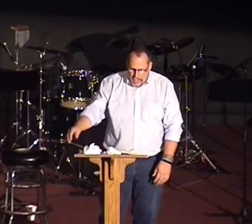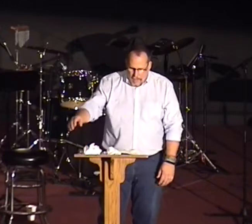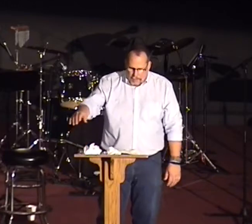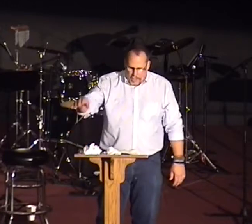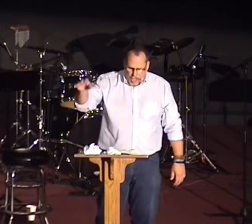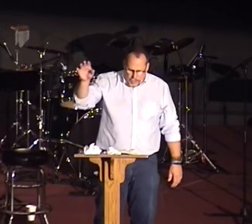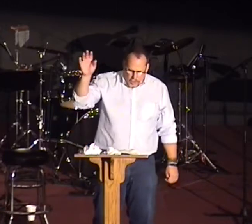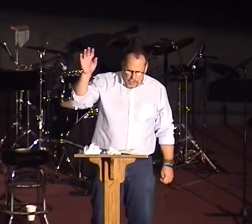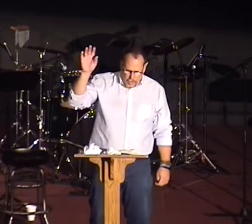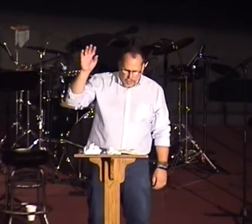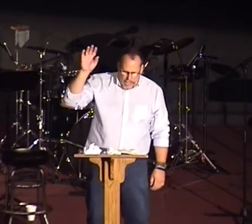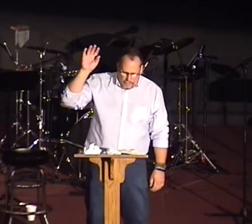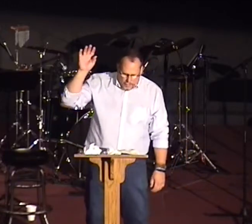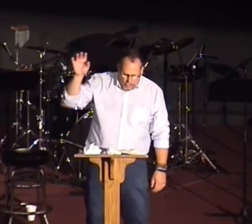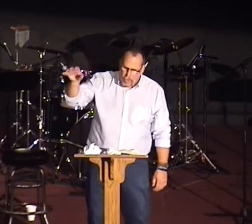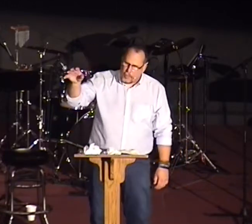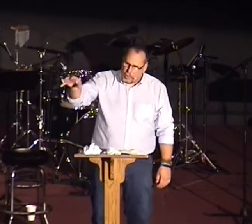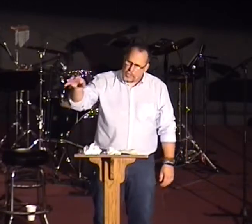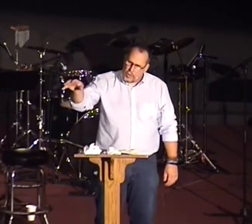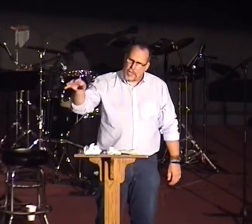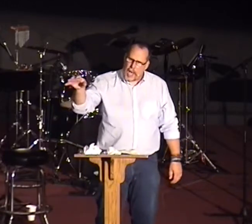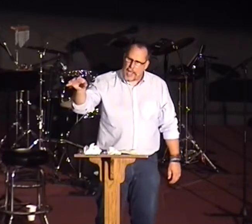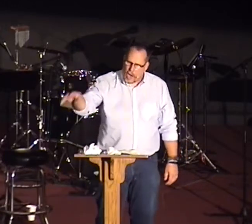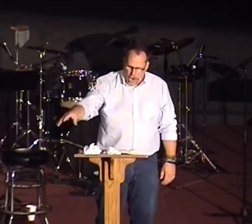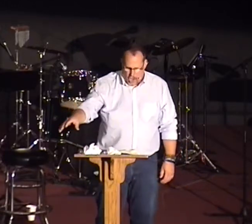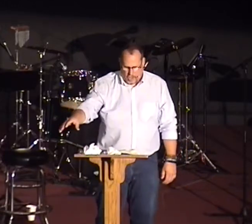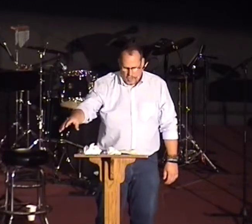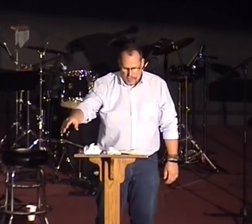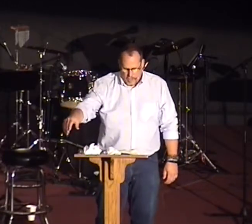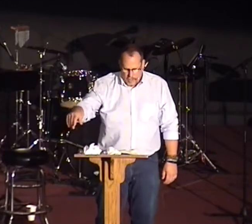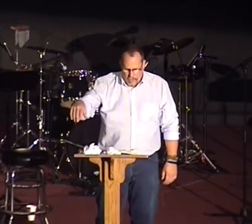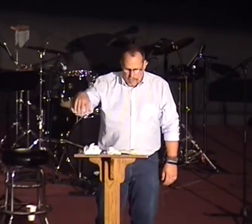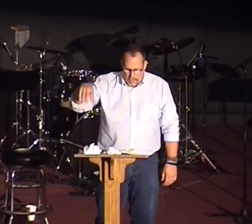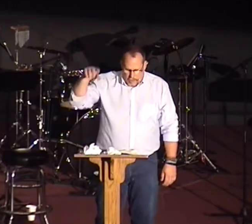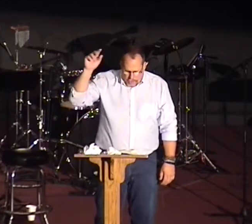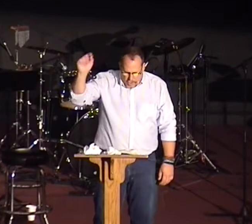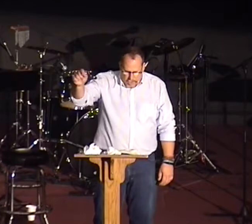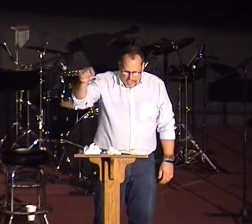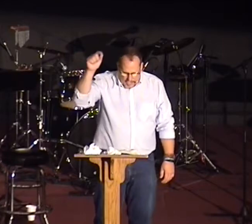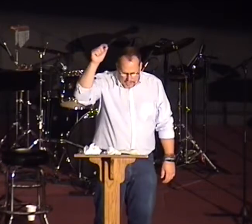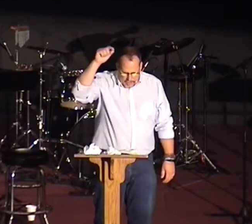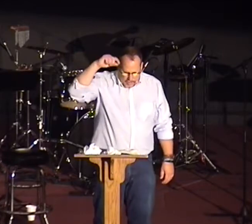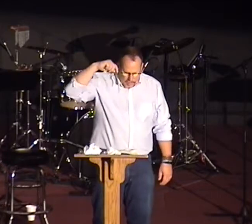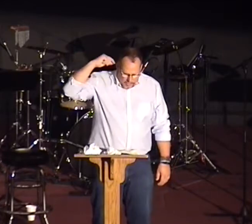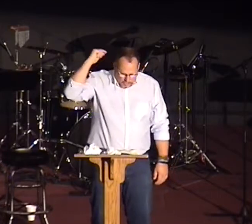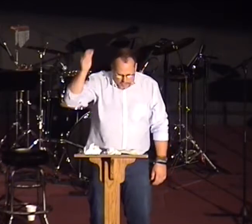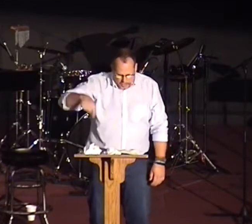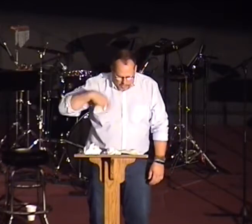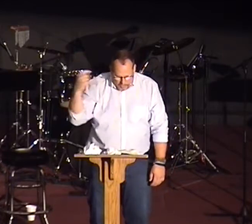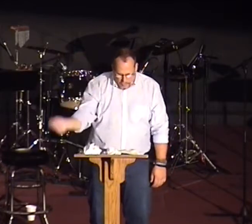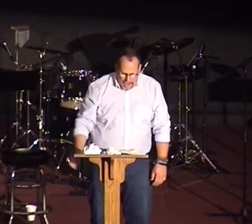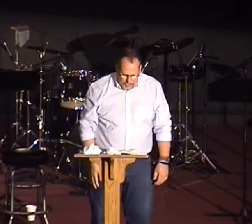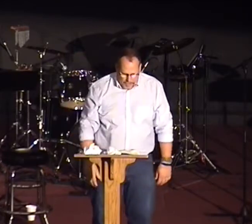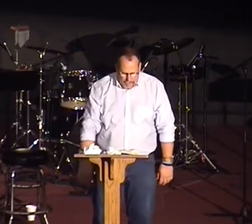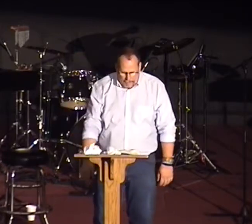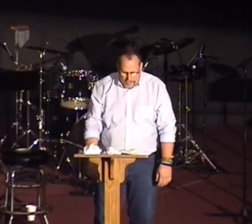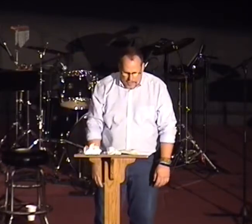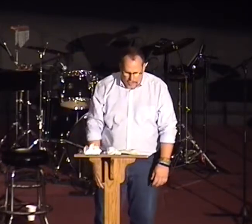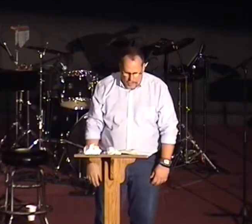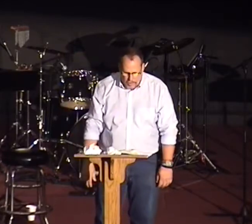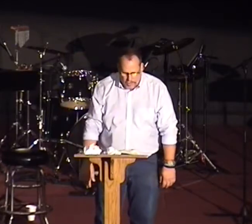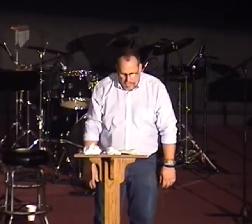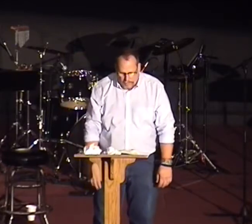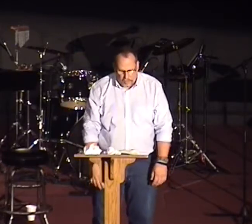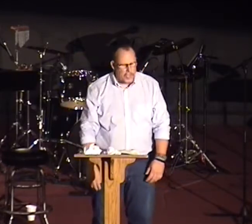God, but it also shows us how vulnerable you and I are. And the third thing, as we wrap this up,